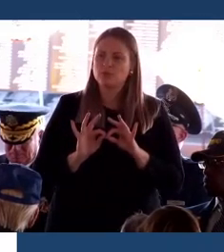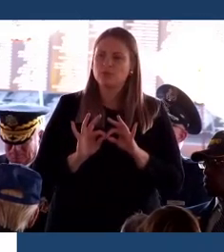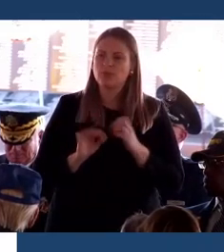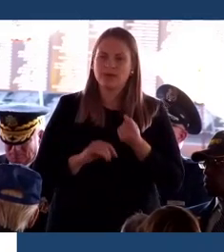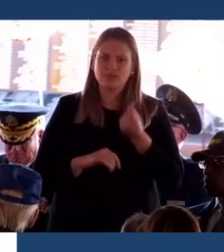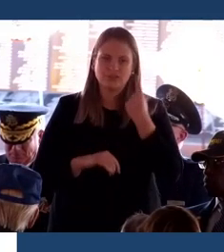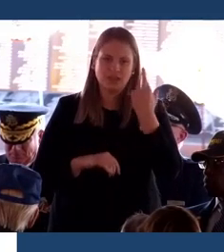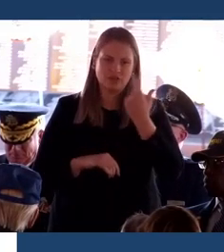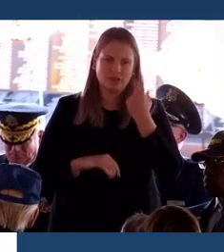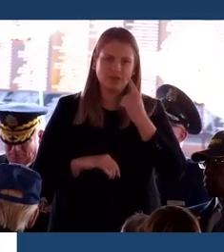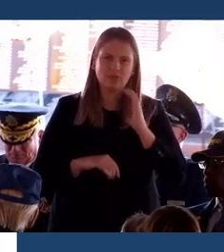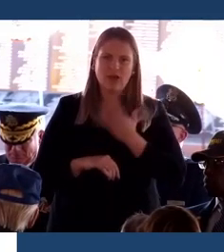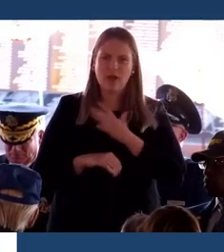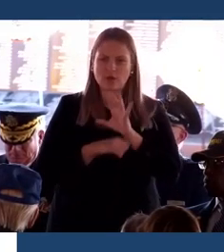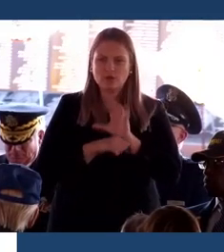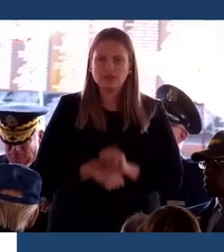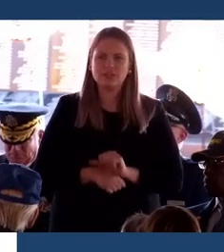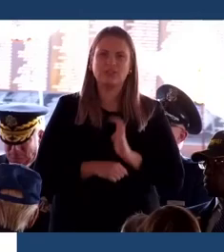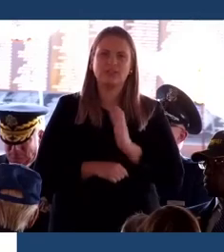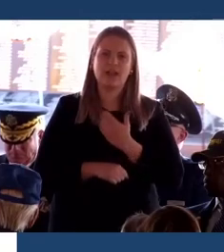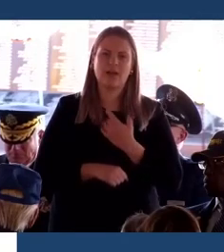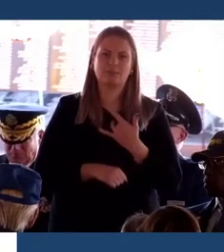our traditions and our habits.